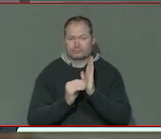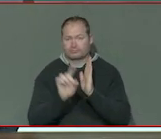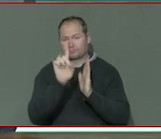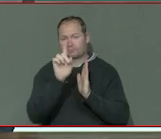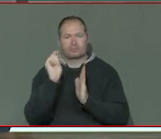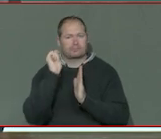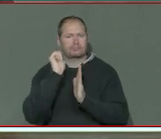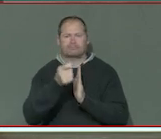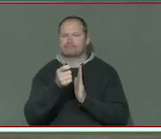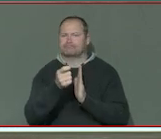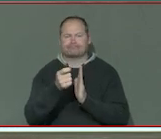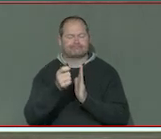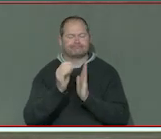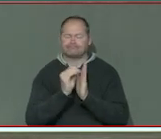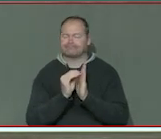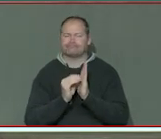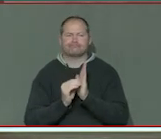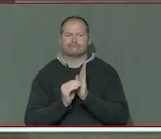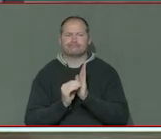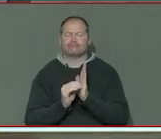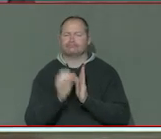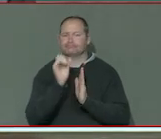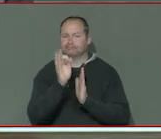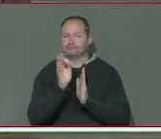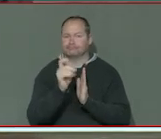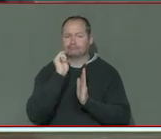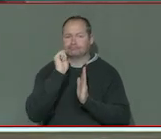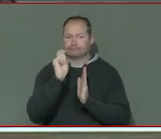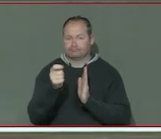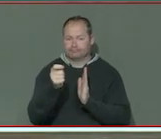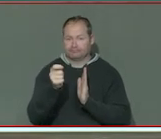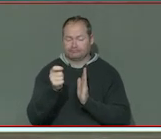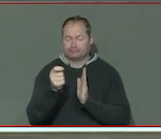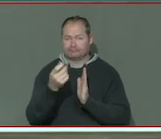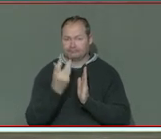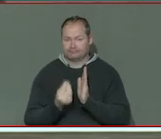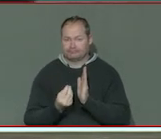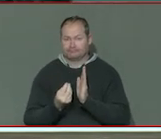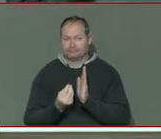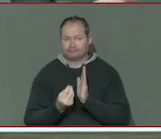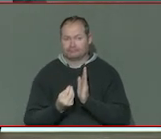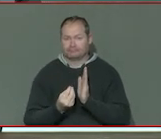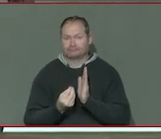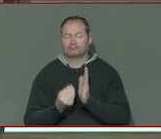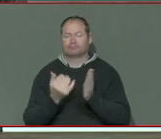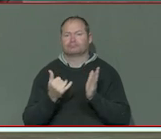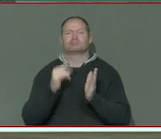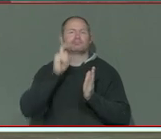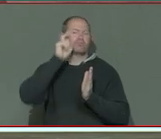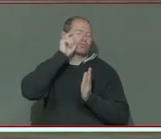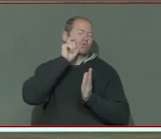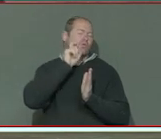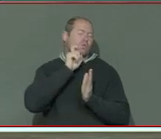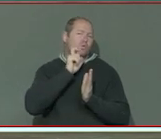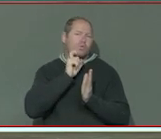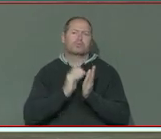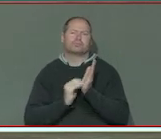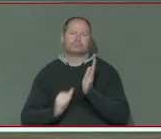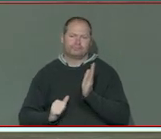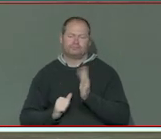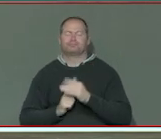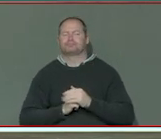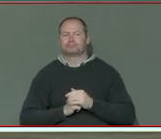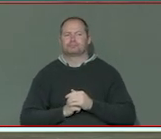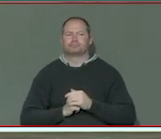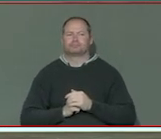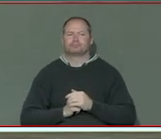payments. If you receive a payment, you always subtract it from the oldest debt. So let's say somebody